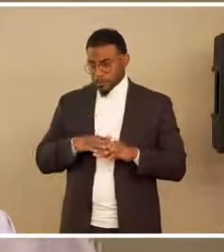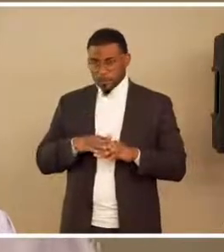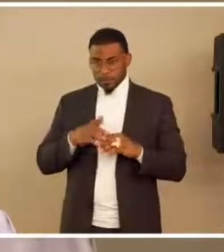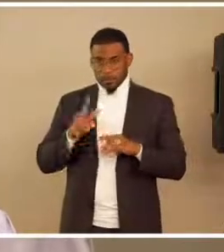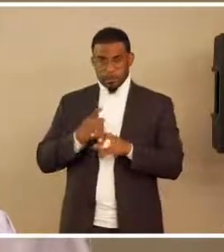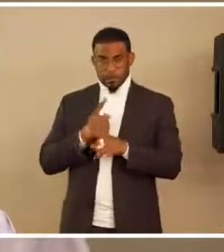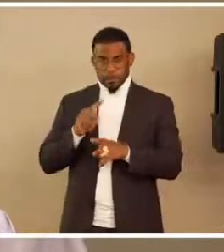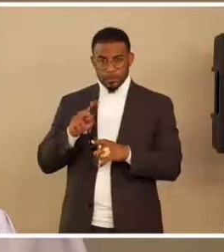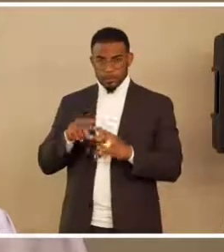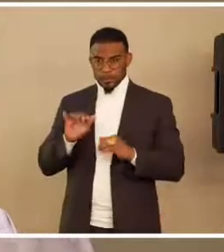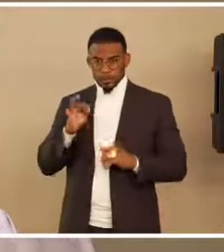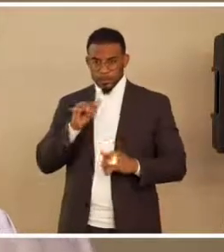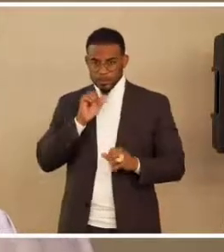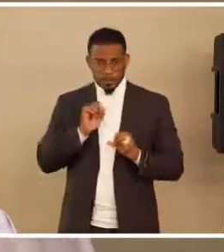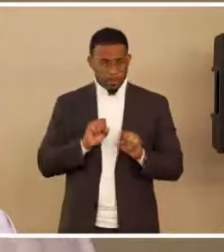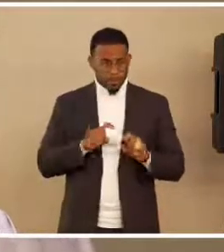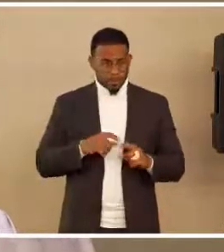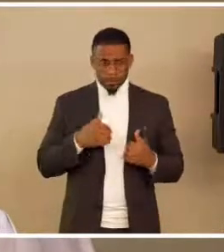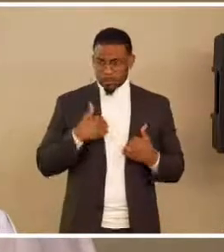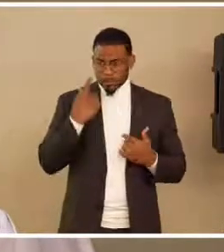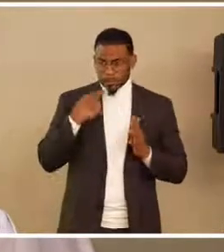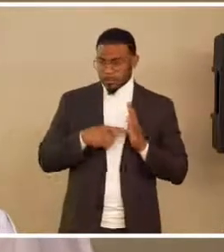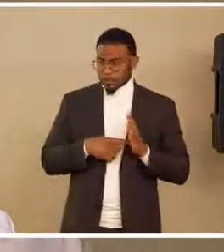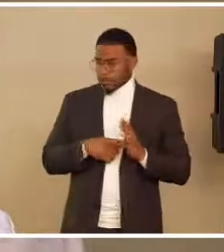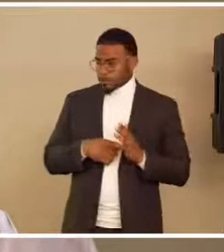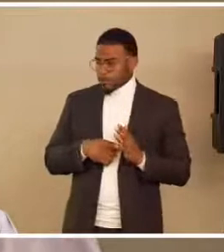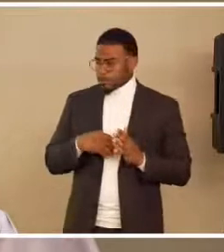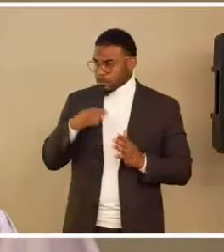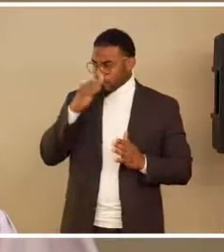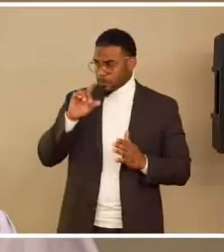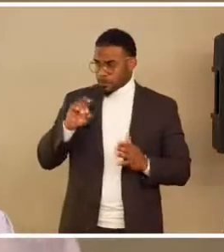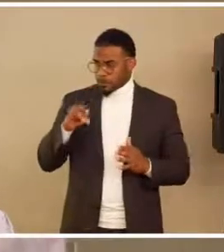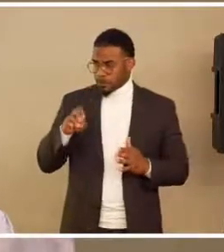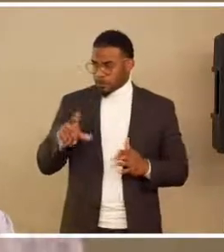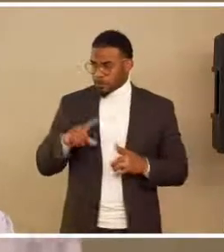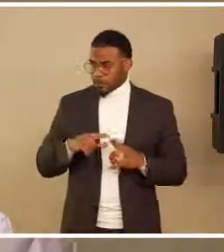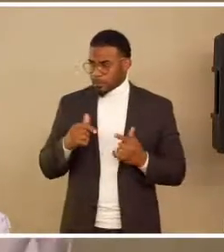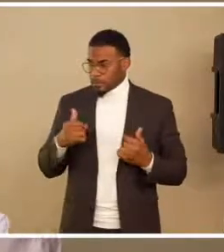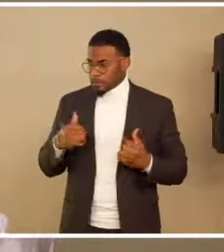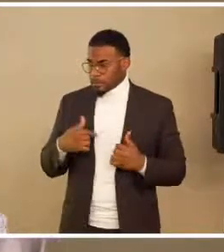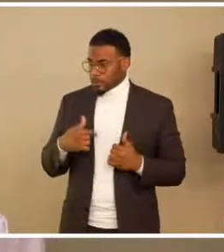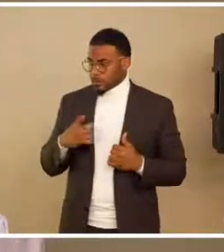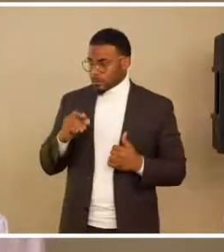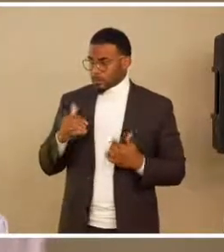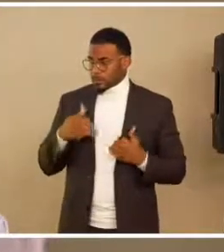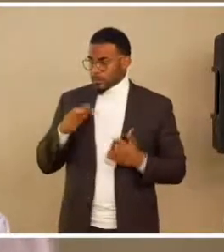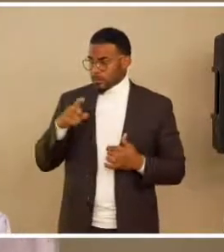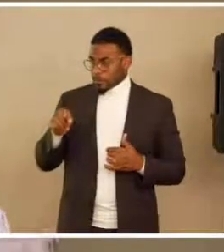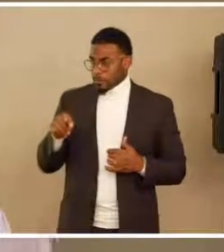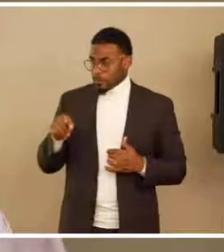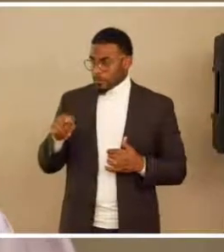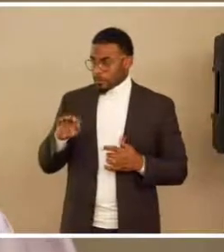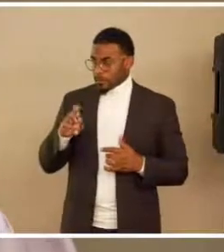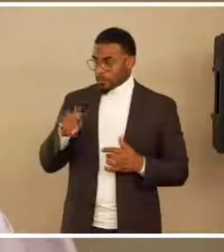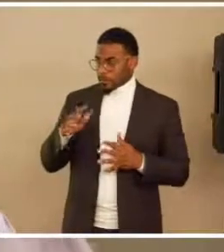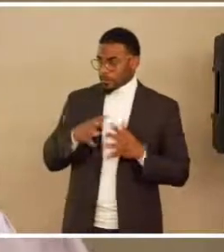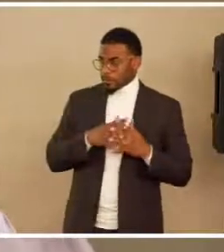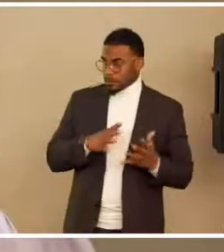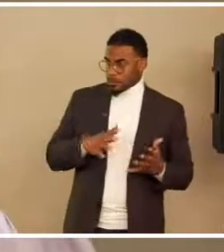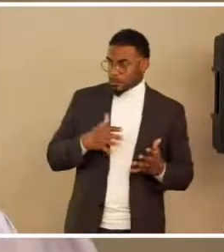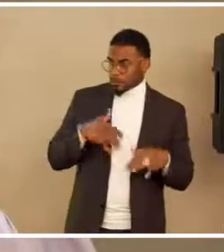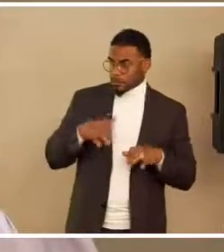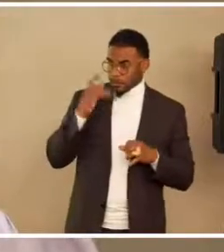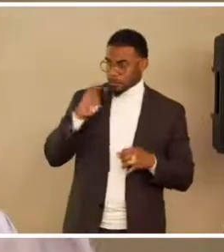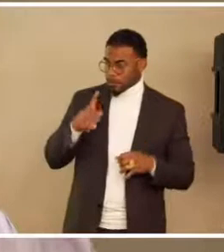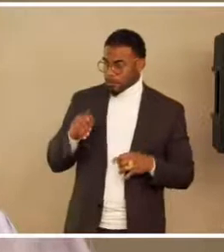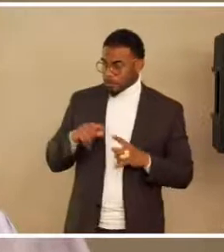regular TV in France. It's not possible to have, for example, a black channel. Like, we do have BET, yeah. But BET is American. I was a